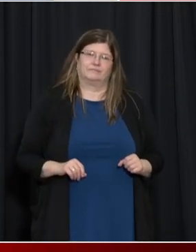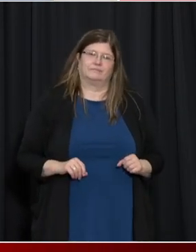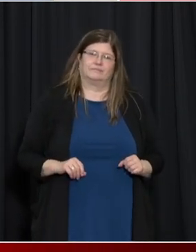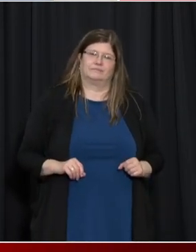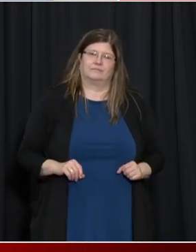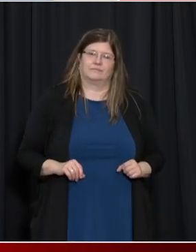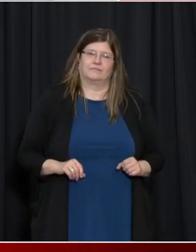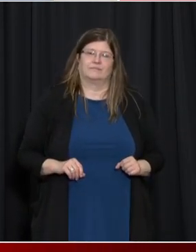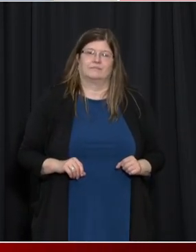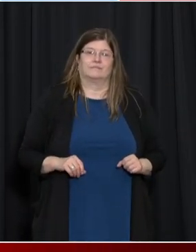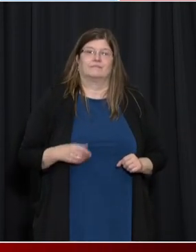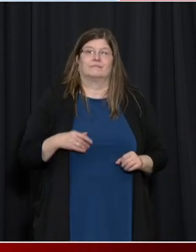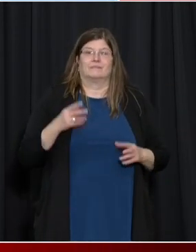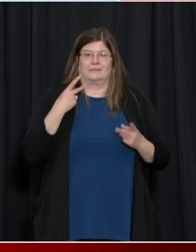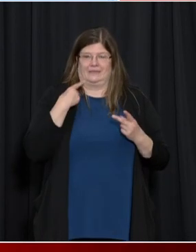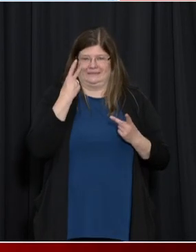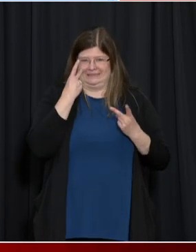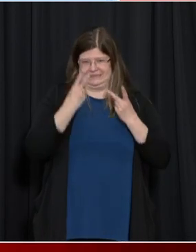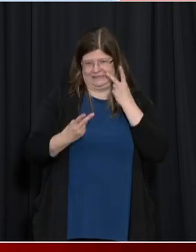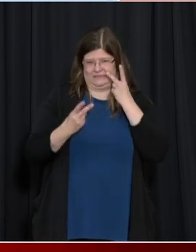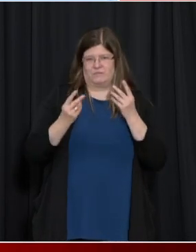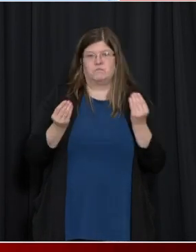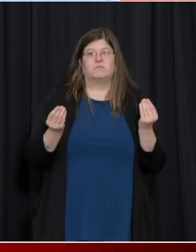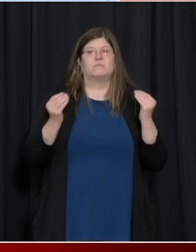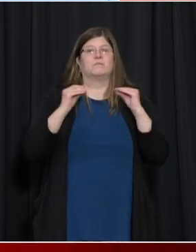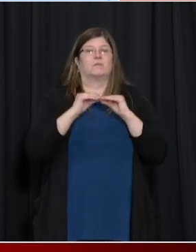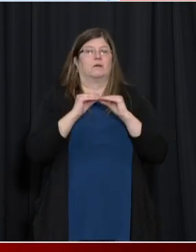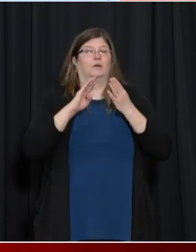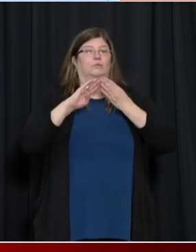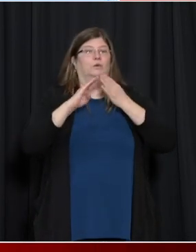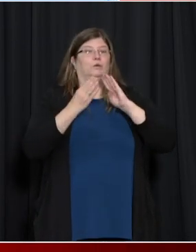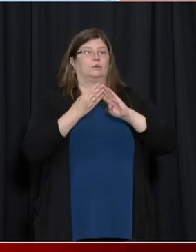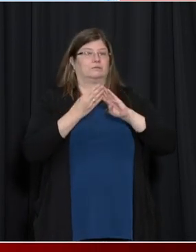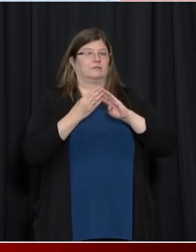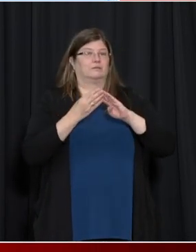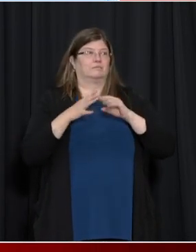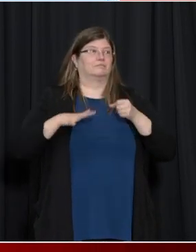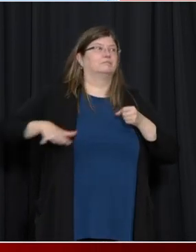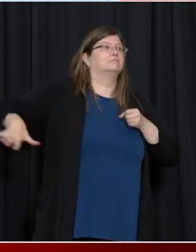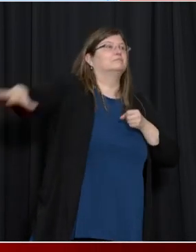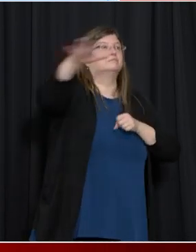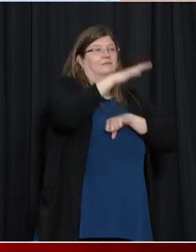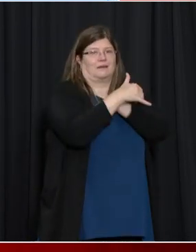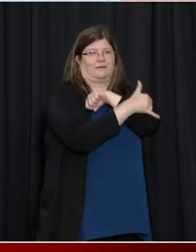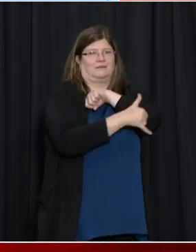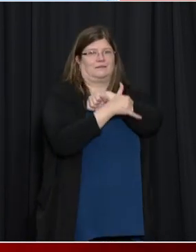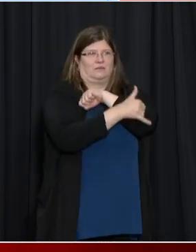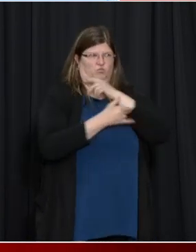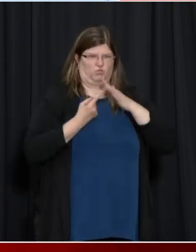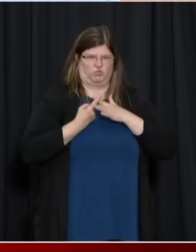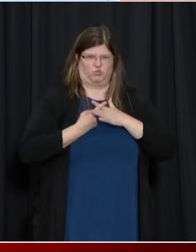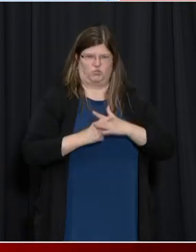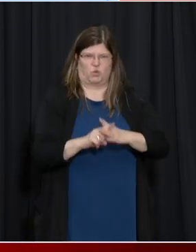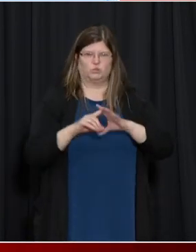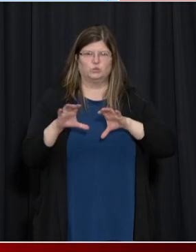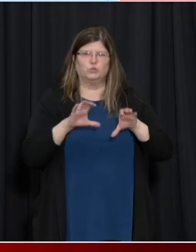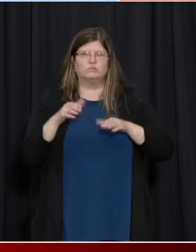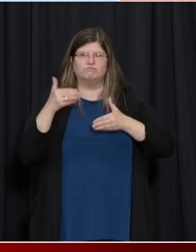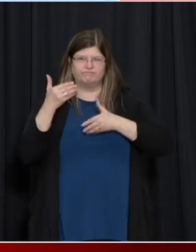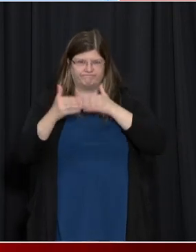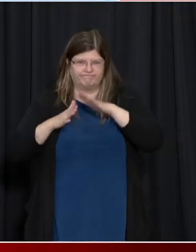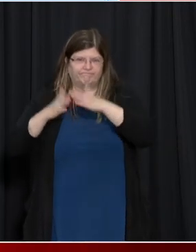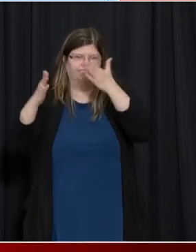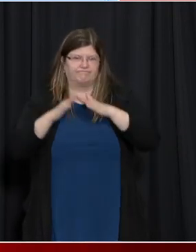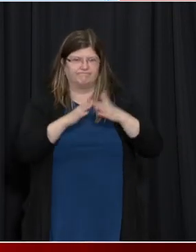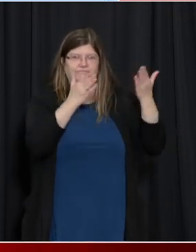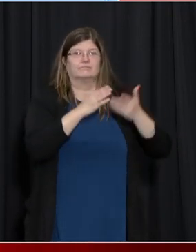are communities that have taken the opportunity to put certain streets, dedicate them